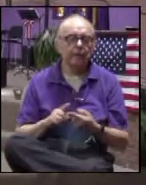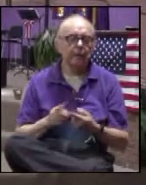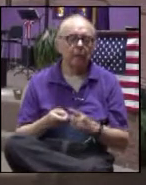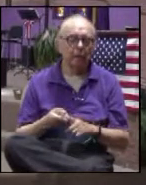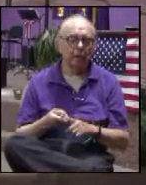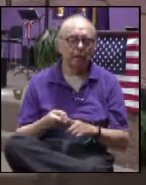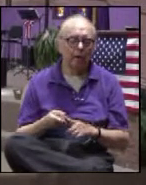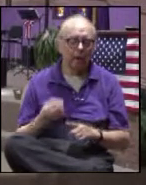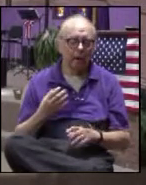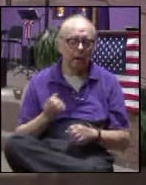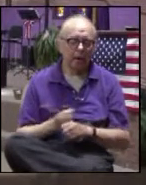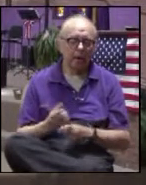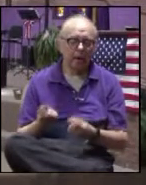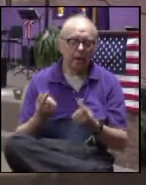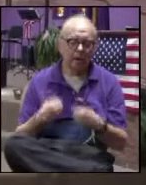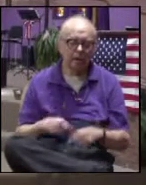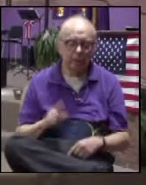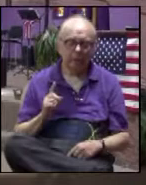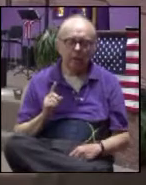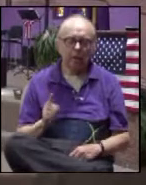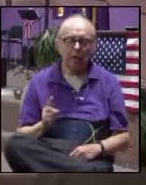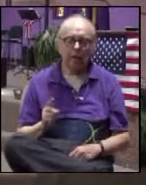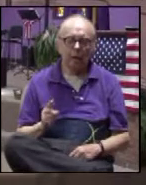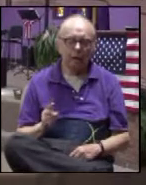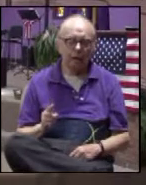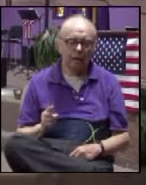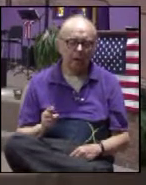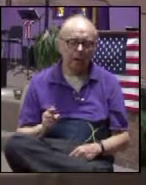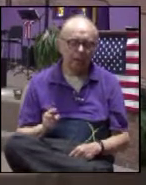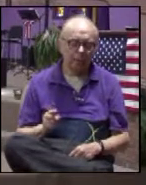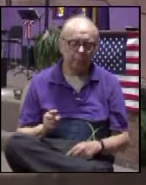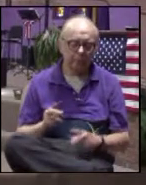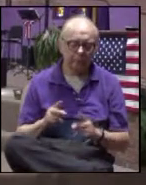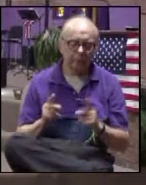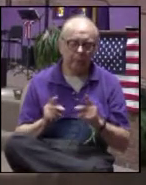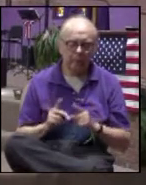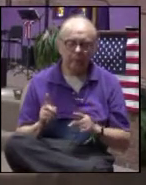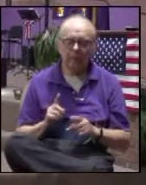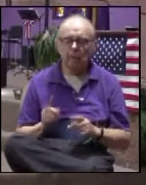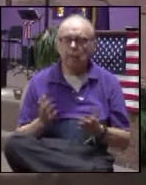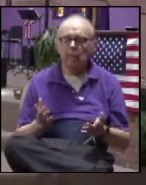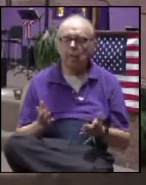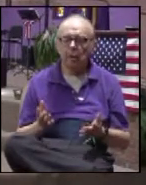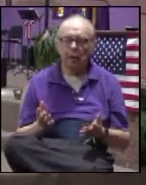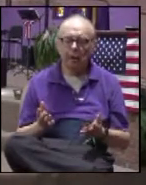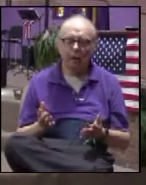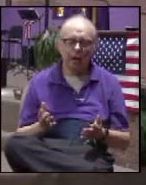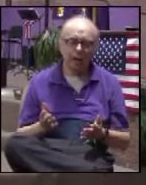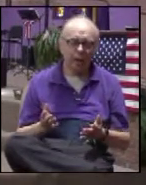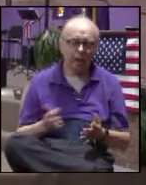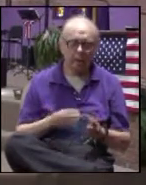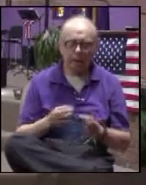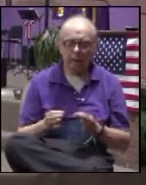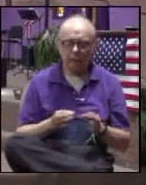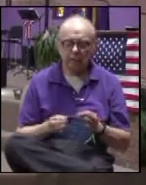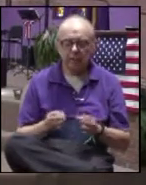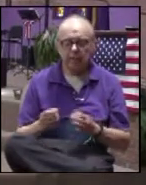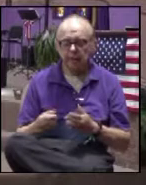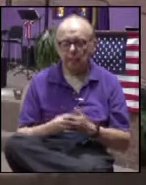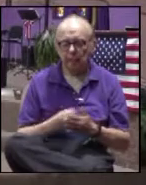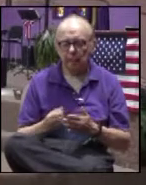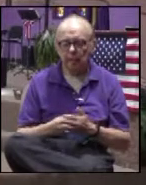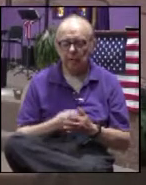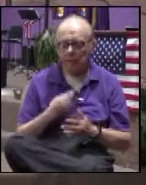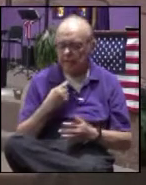that we could get to come to one kind of place where we would kind of explain the gospel and